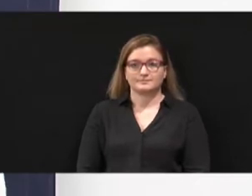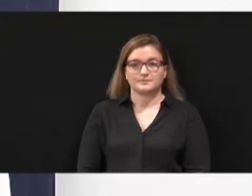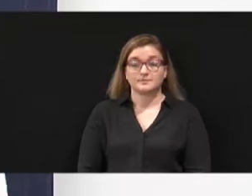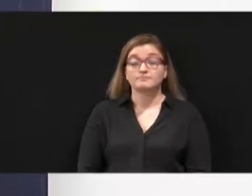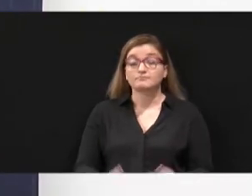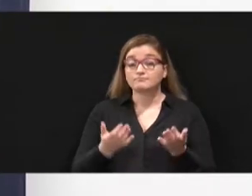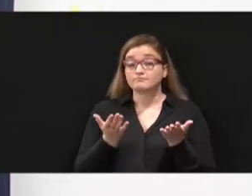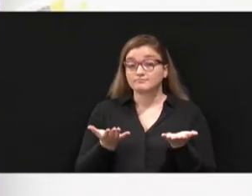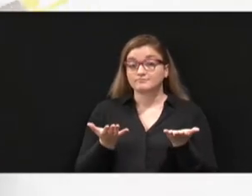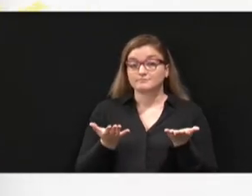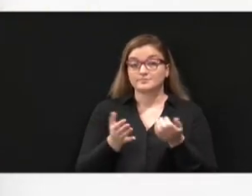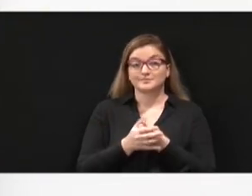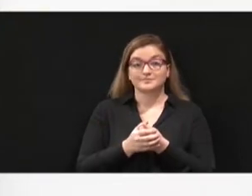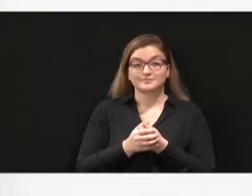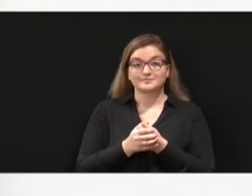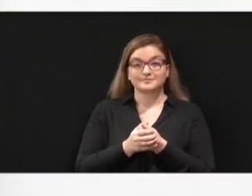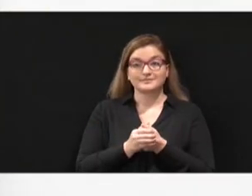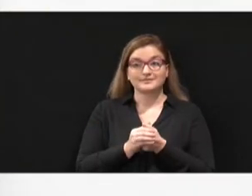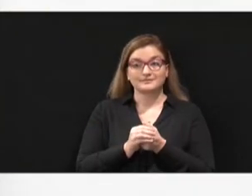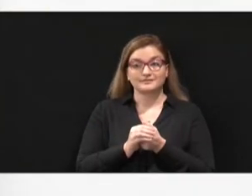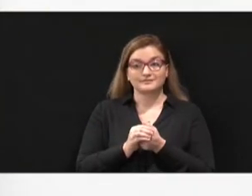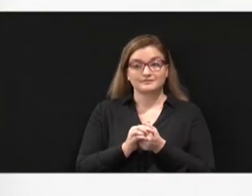And